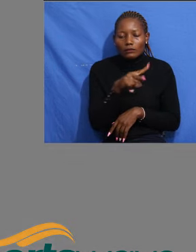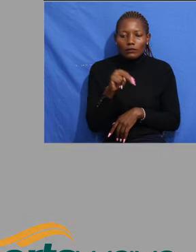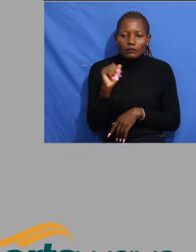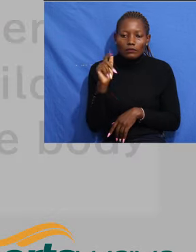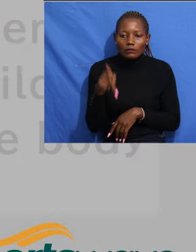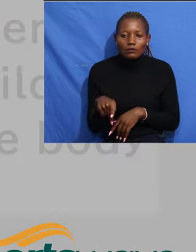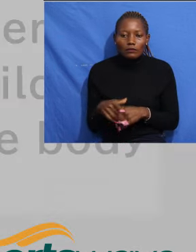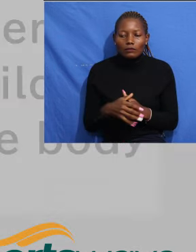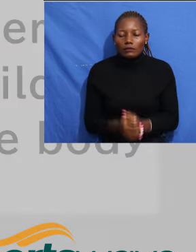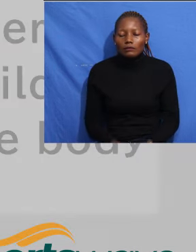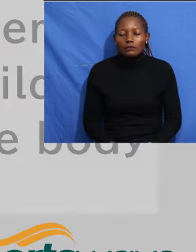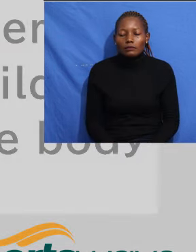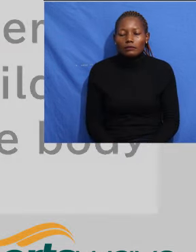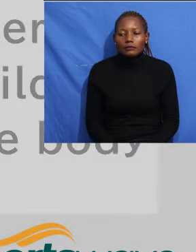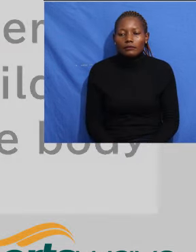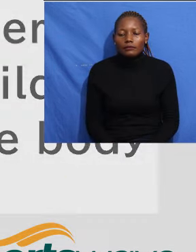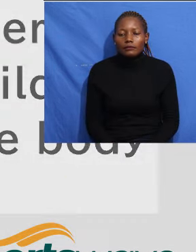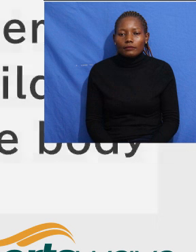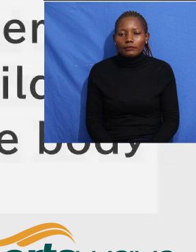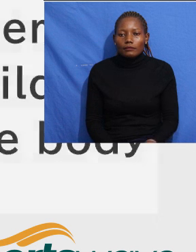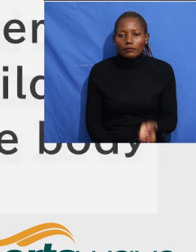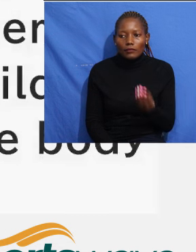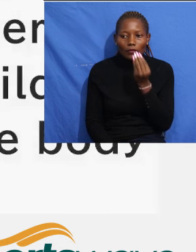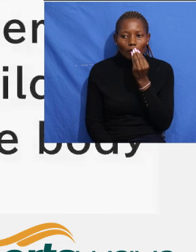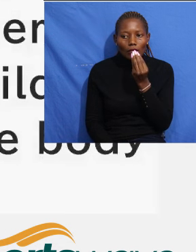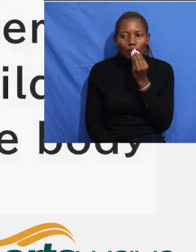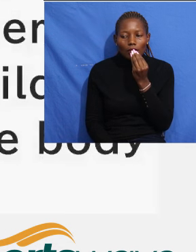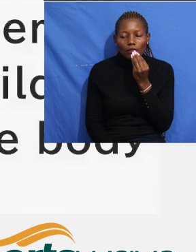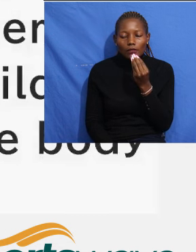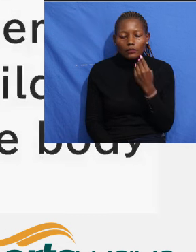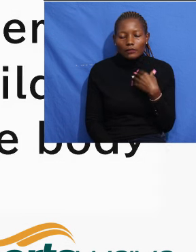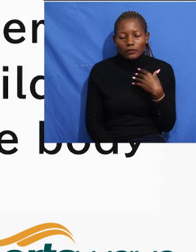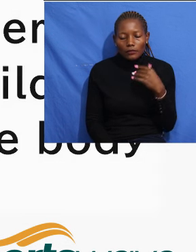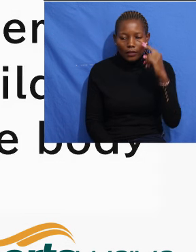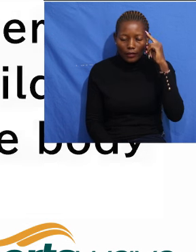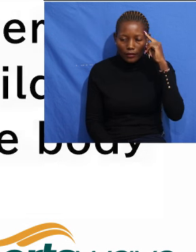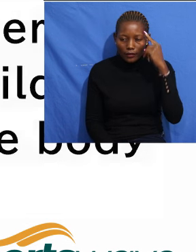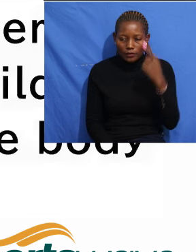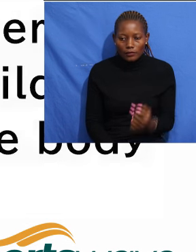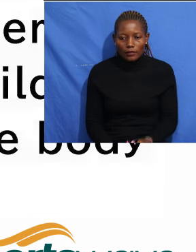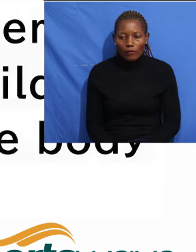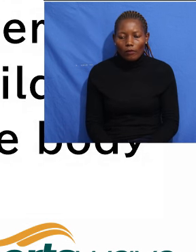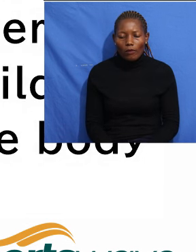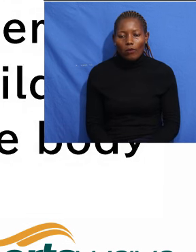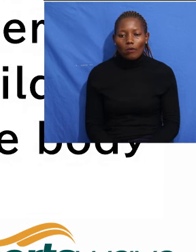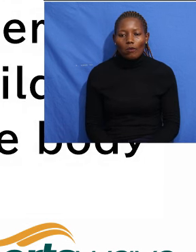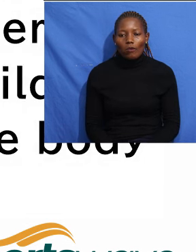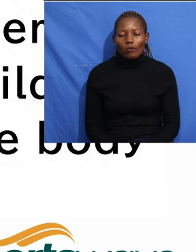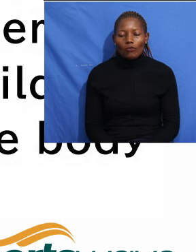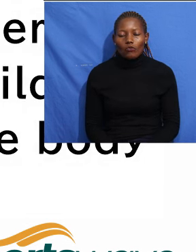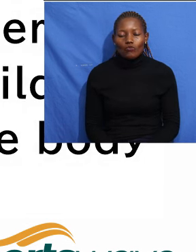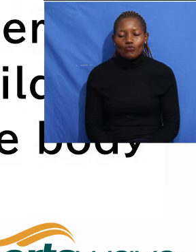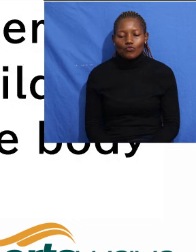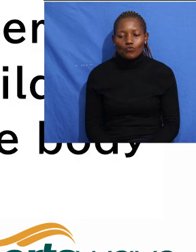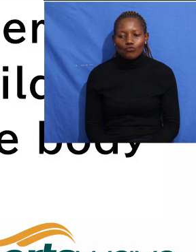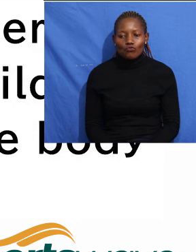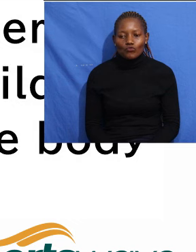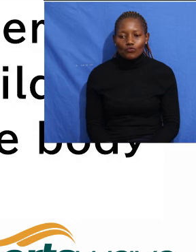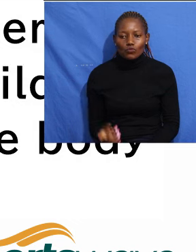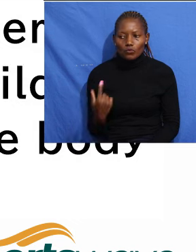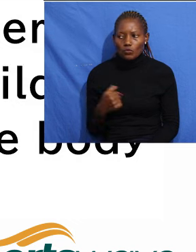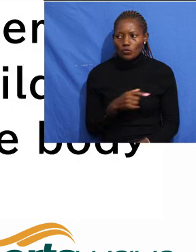Okay. And next one is nutrition. But I think there were already